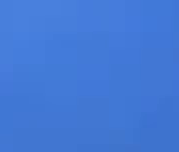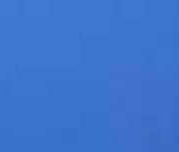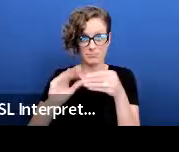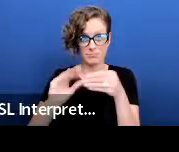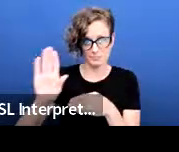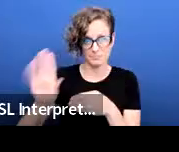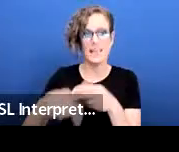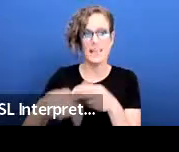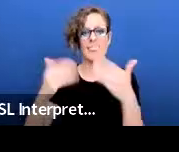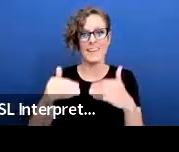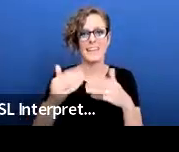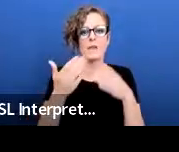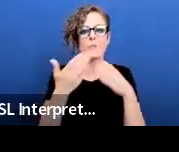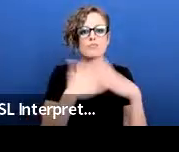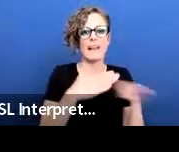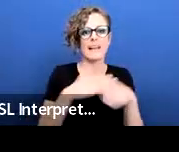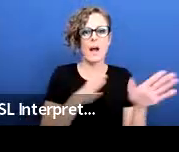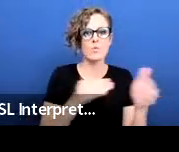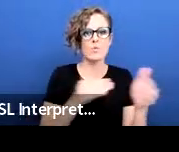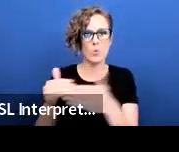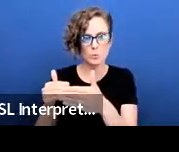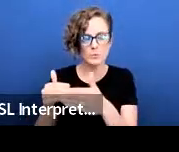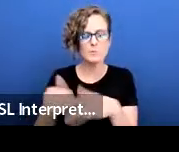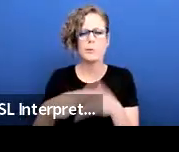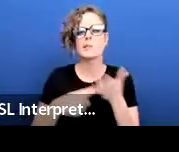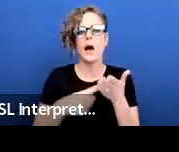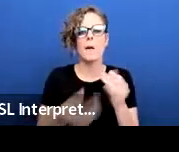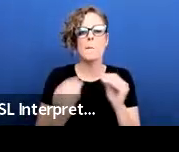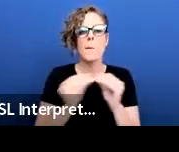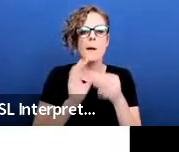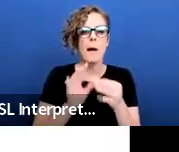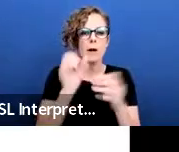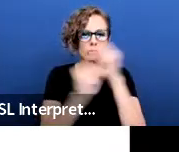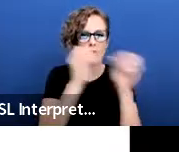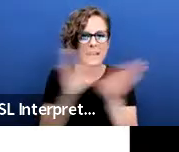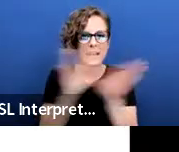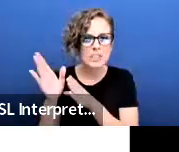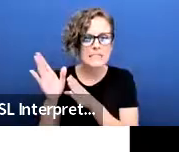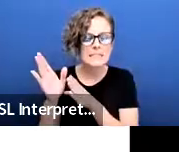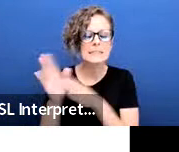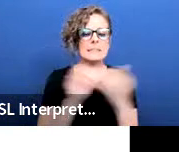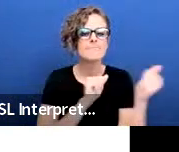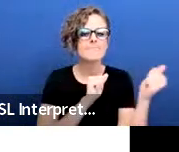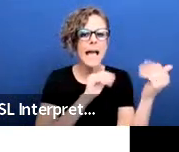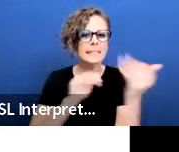do the breakout room so we can talk more about our tactics and strategies and what we need to do